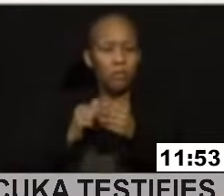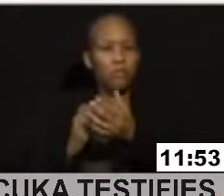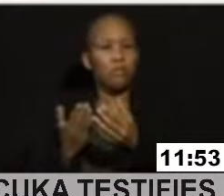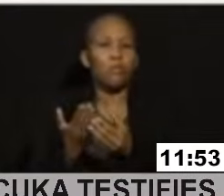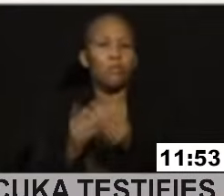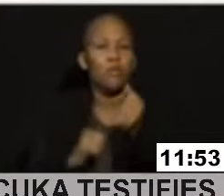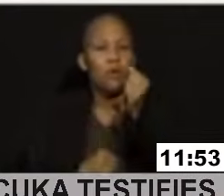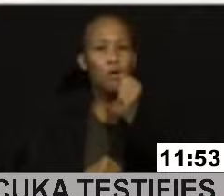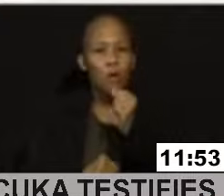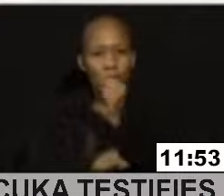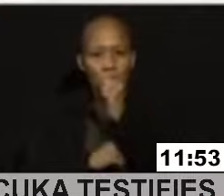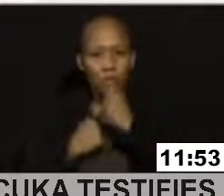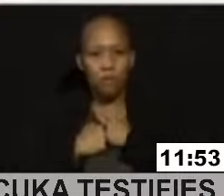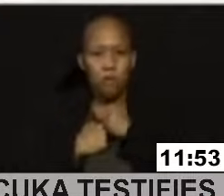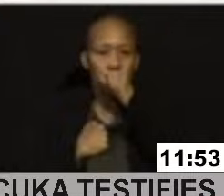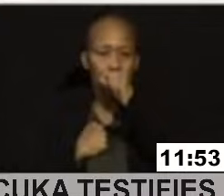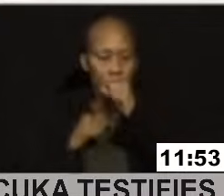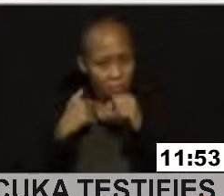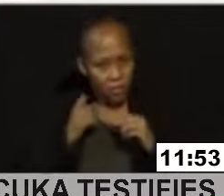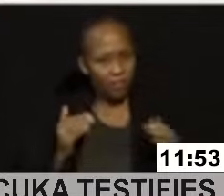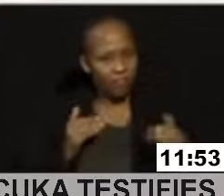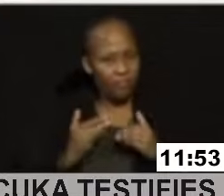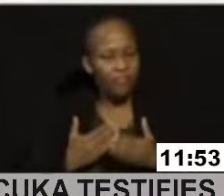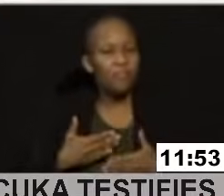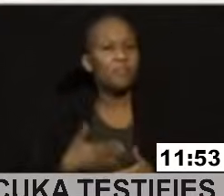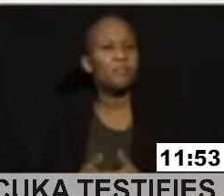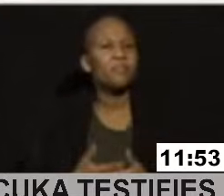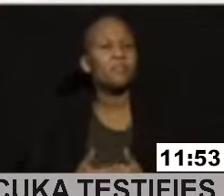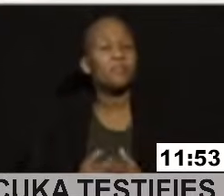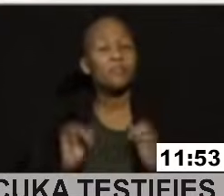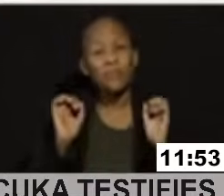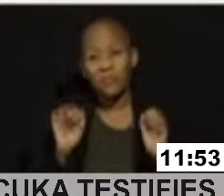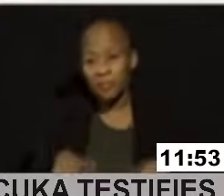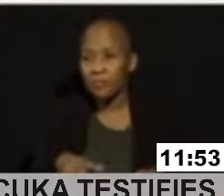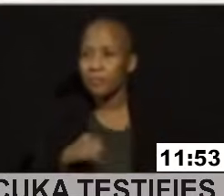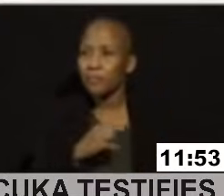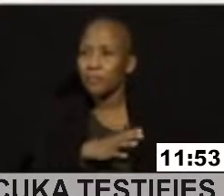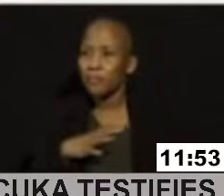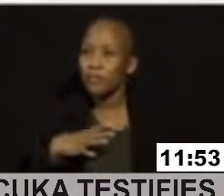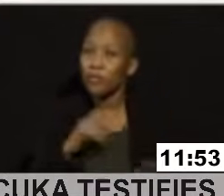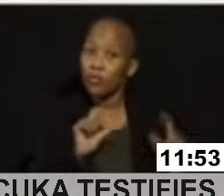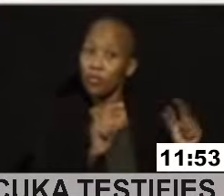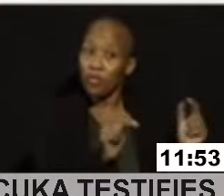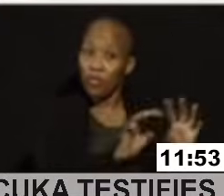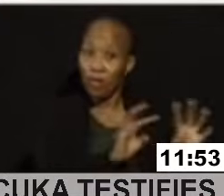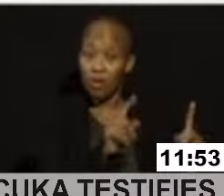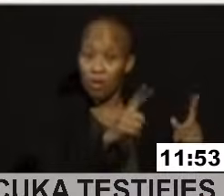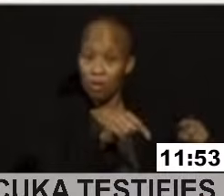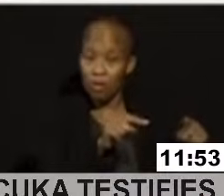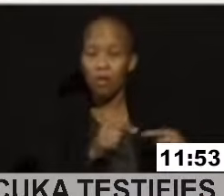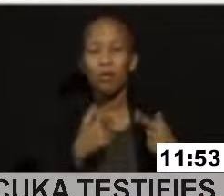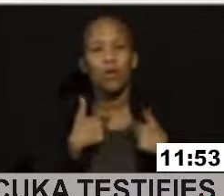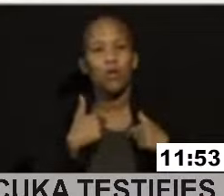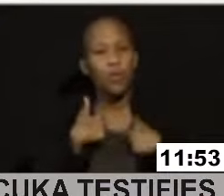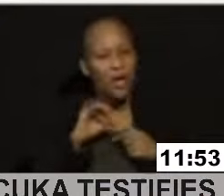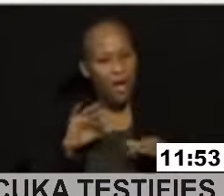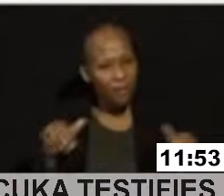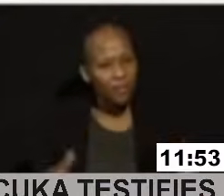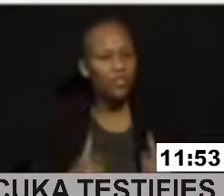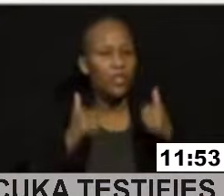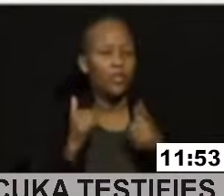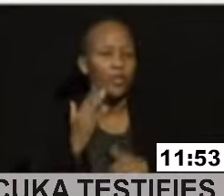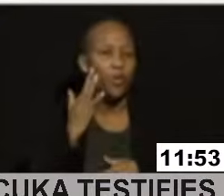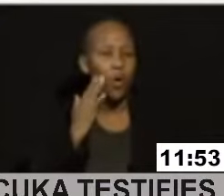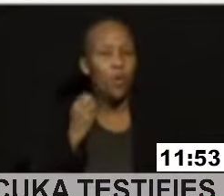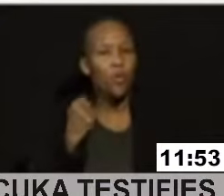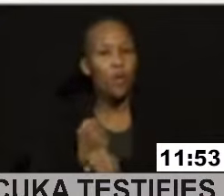There was, commissioners, I mean, a challenge really that we had throughout the work of the